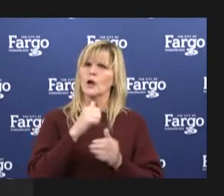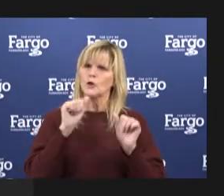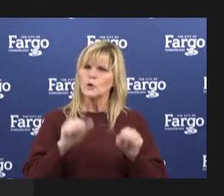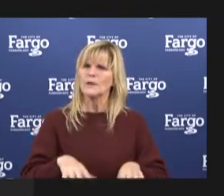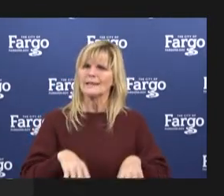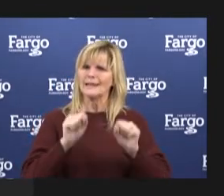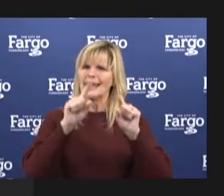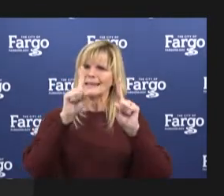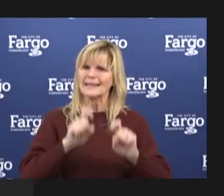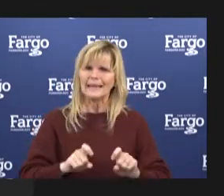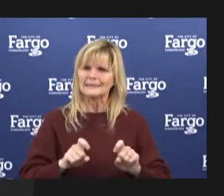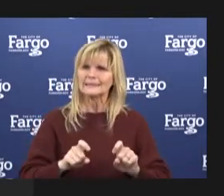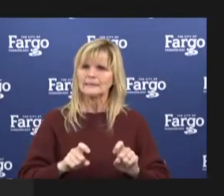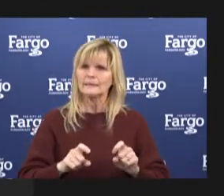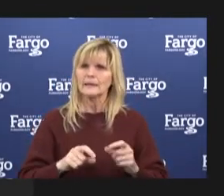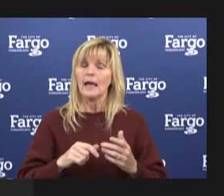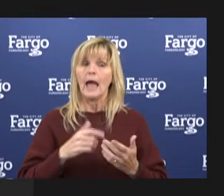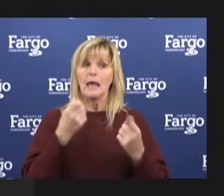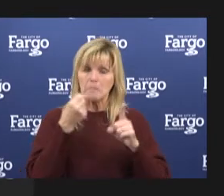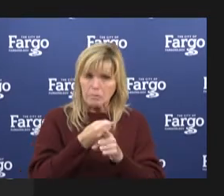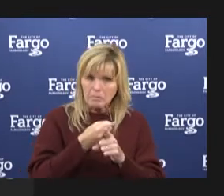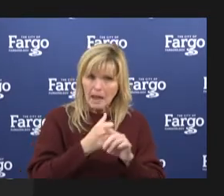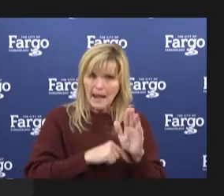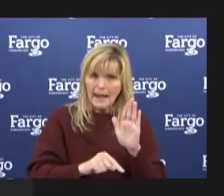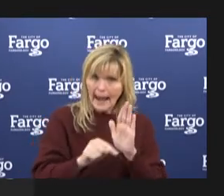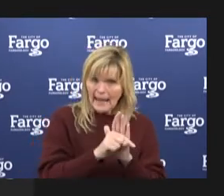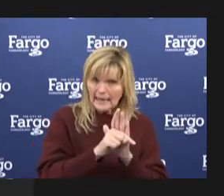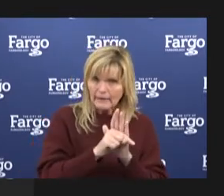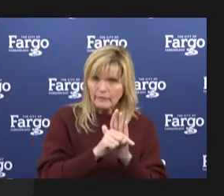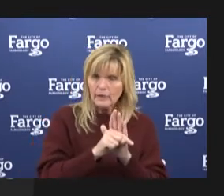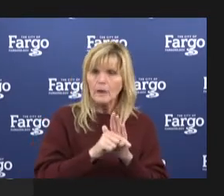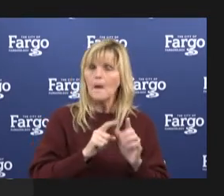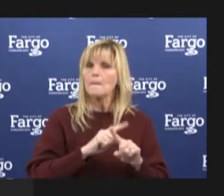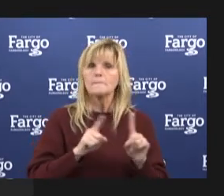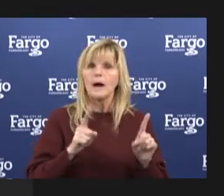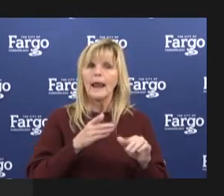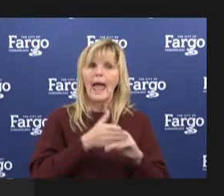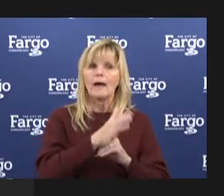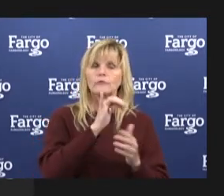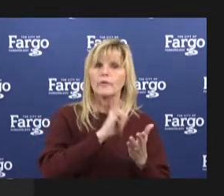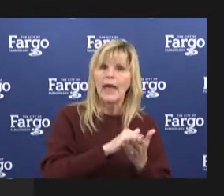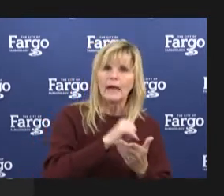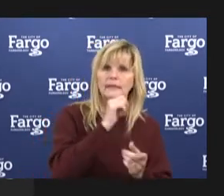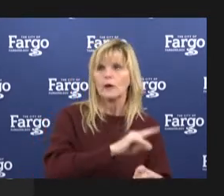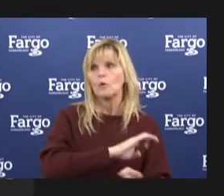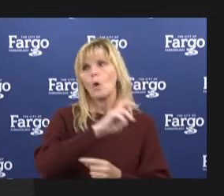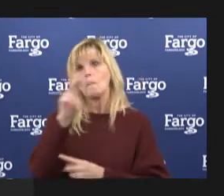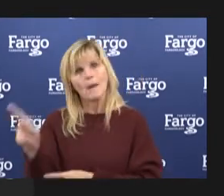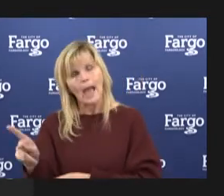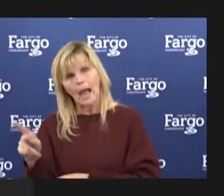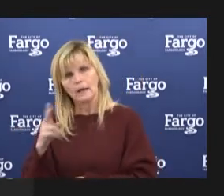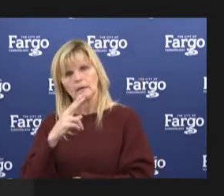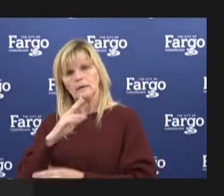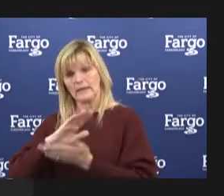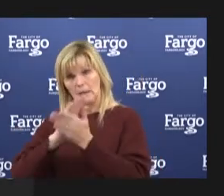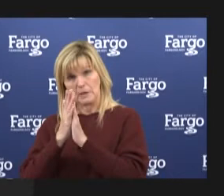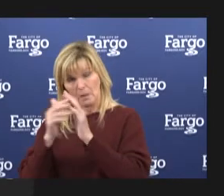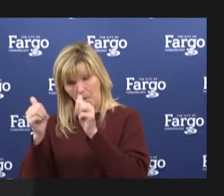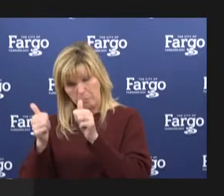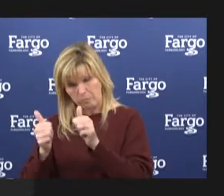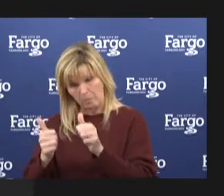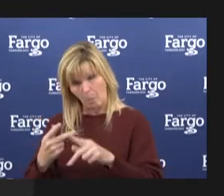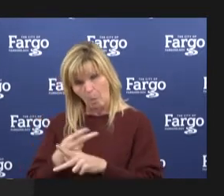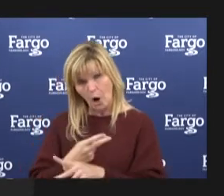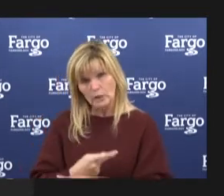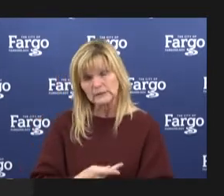tested and are tested negative, but then yet fail to seek care for their condition as it worsens, which might